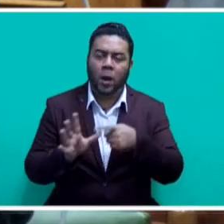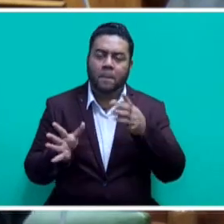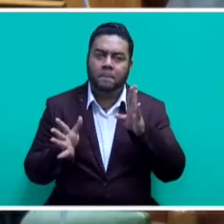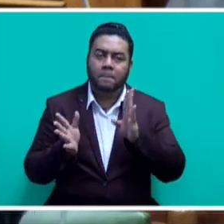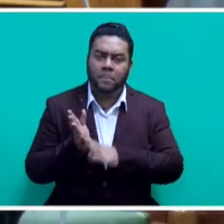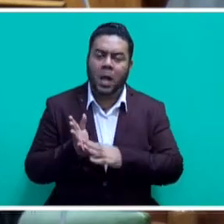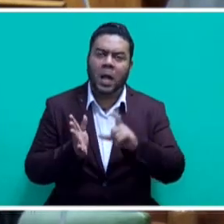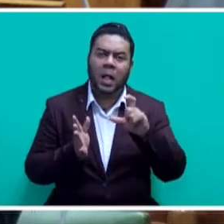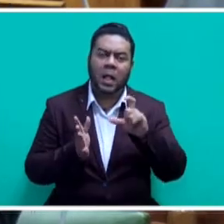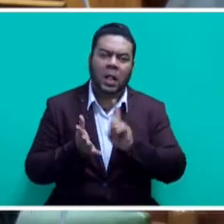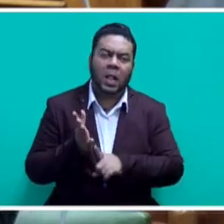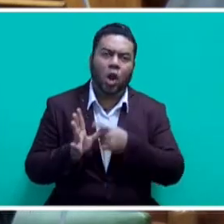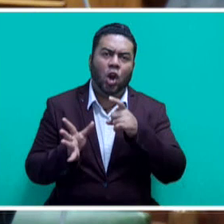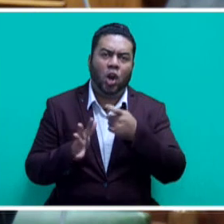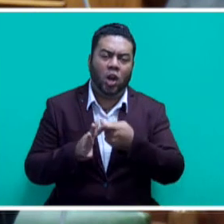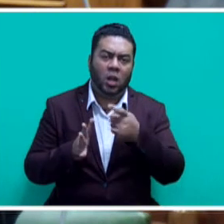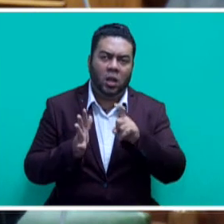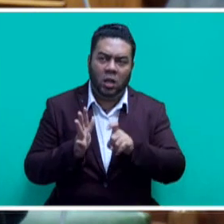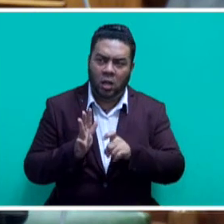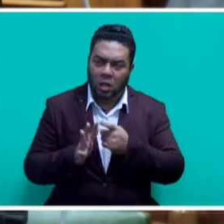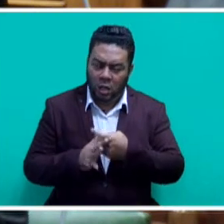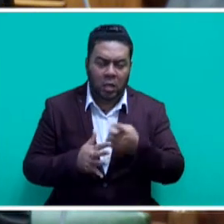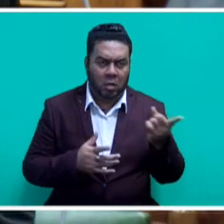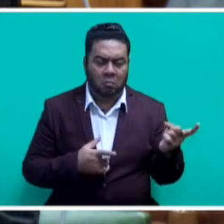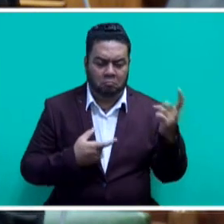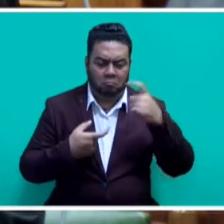of $750,000.